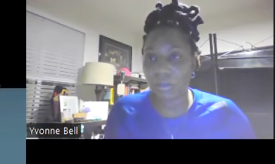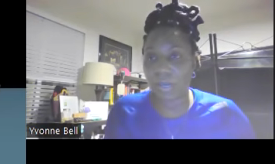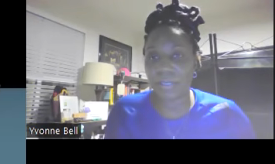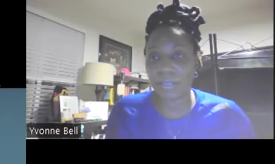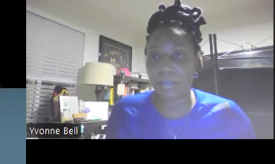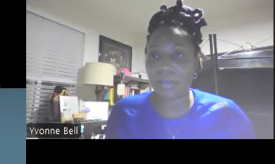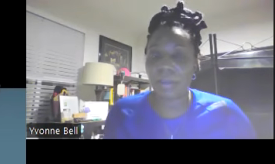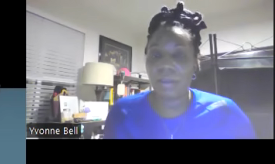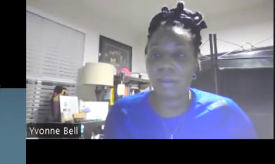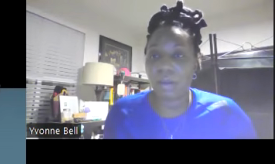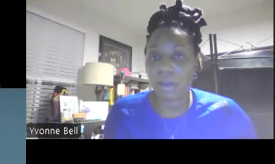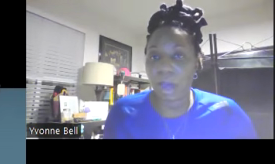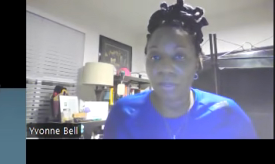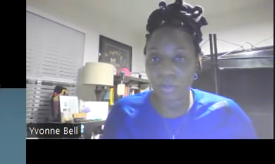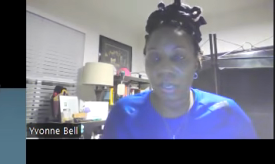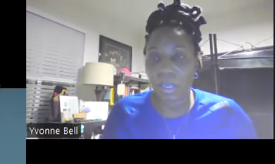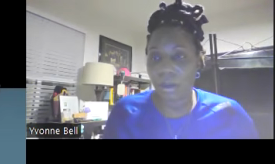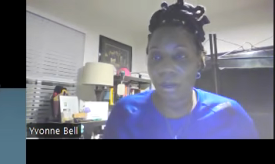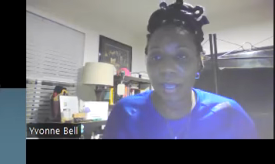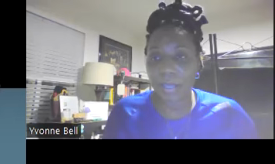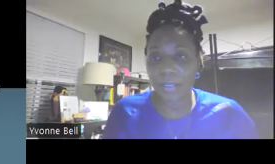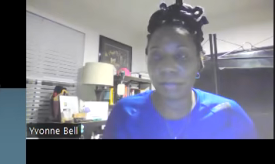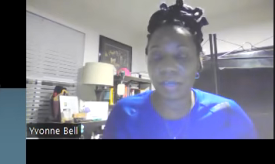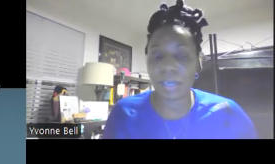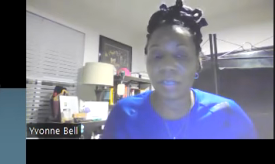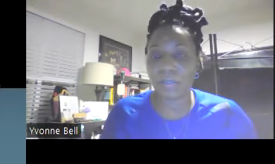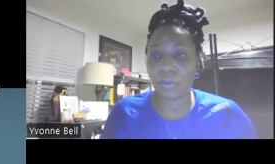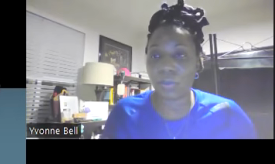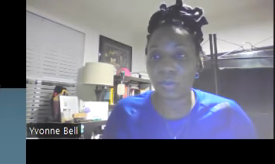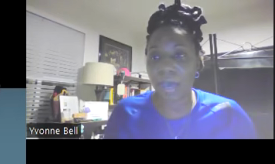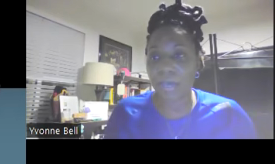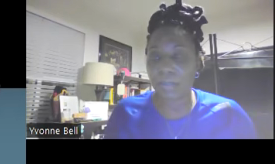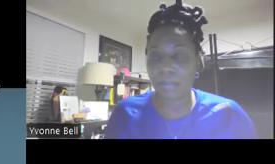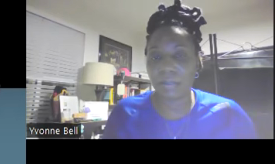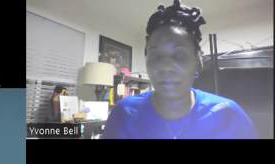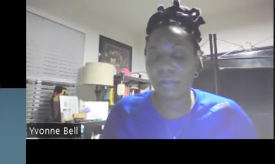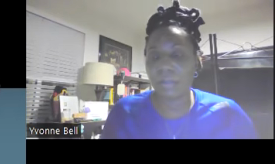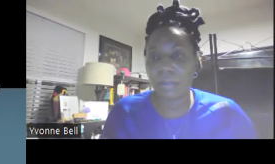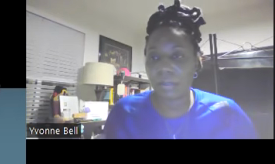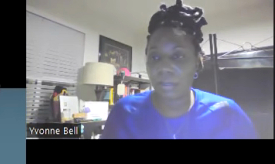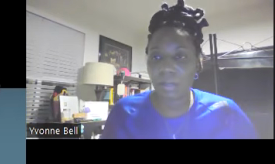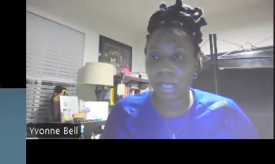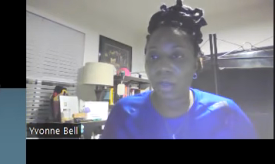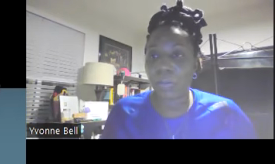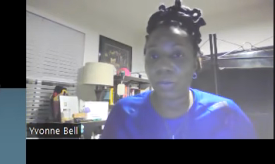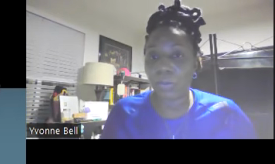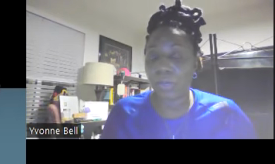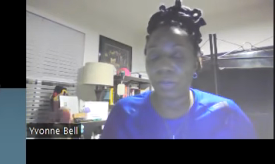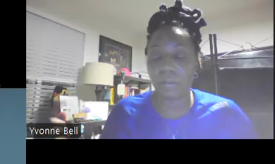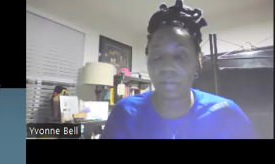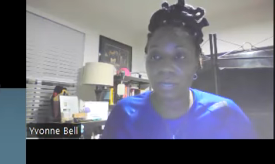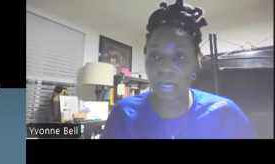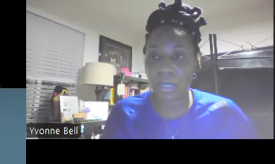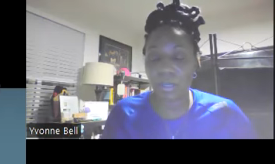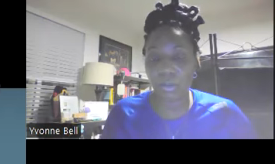you can utilize this option right here online, okay? So that can help you